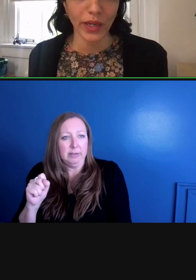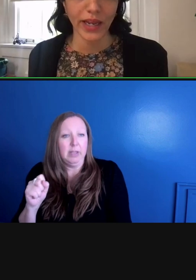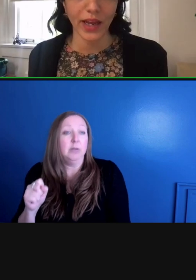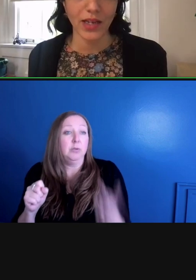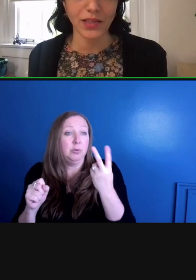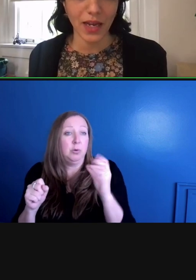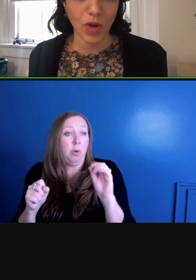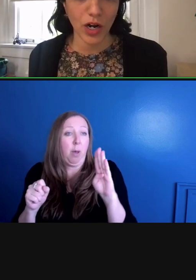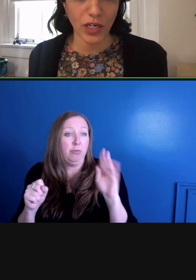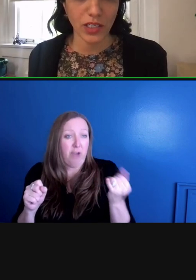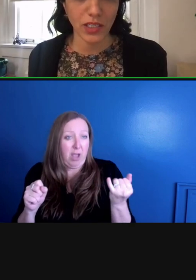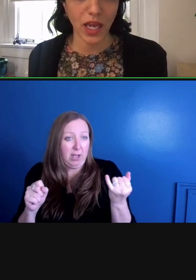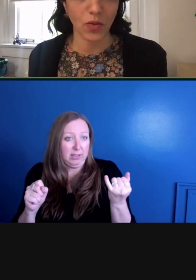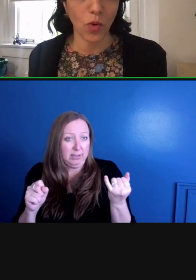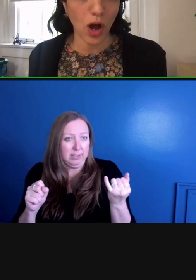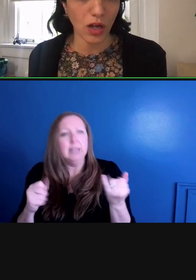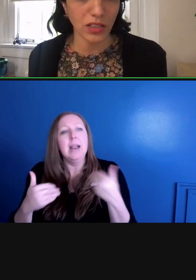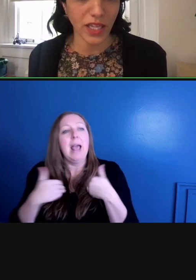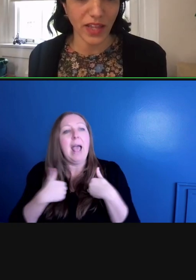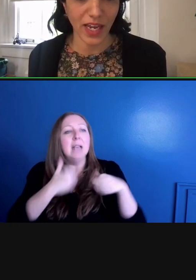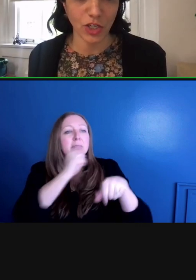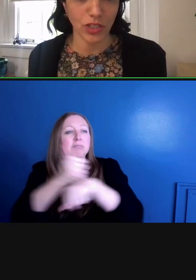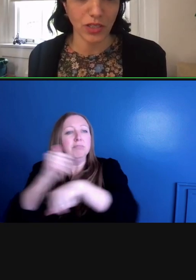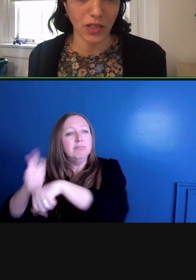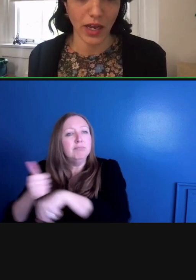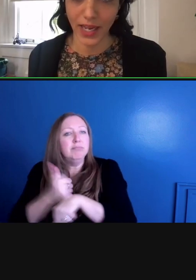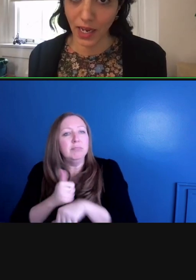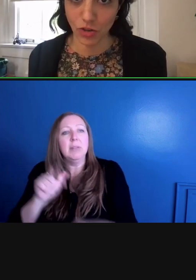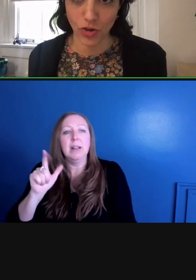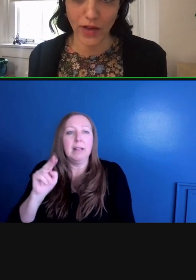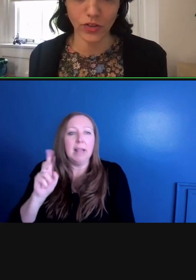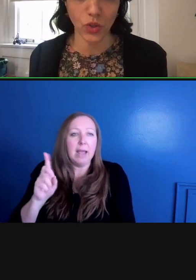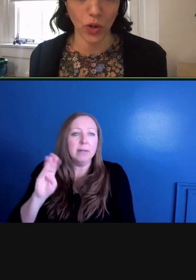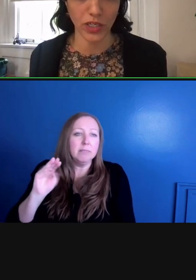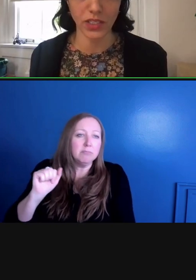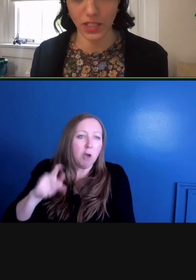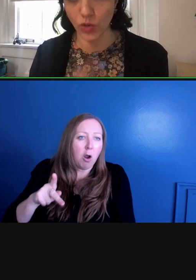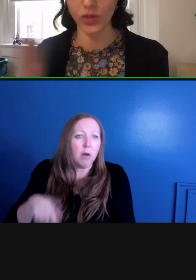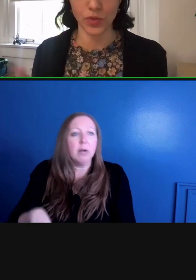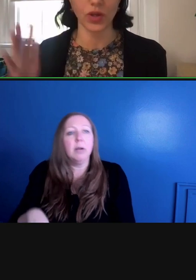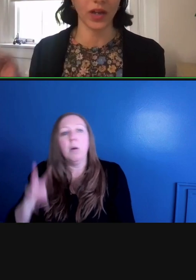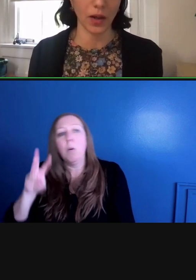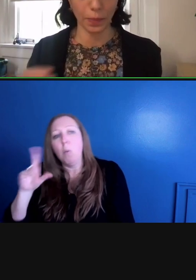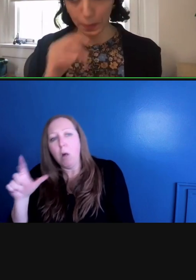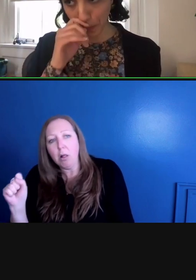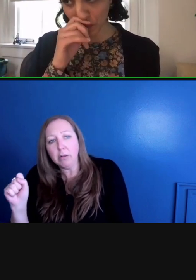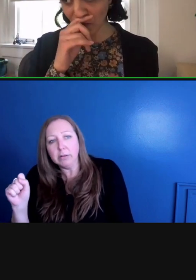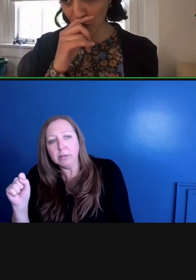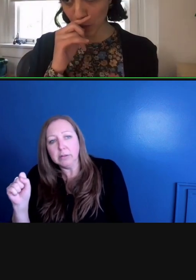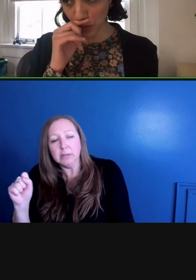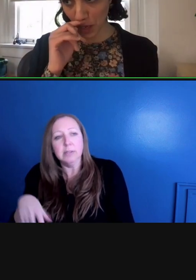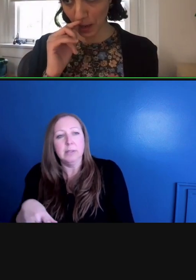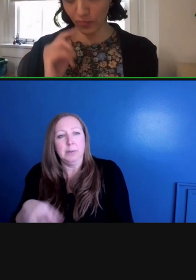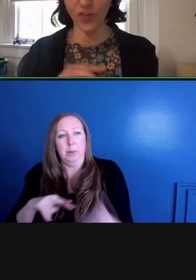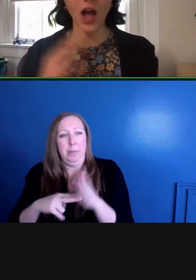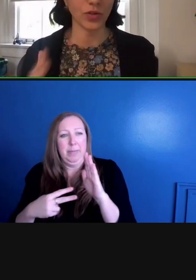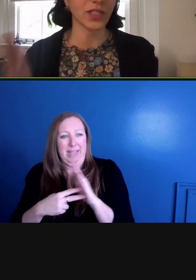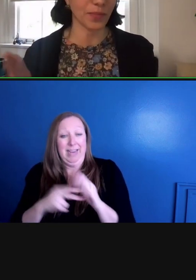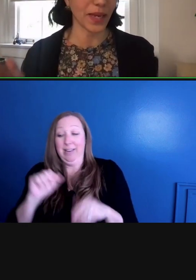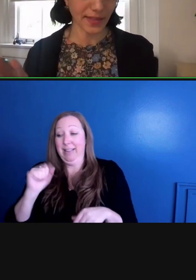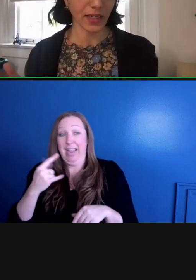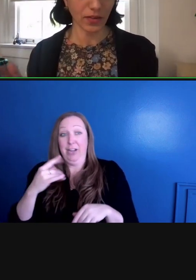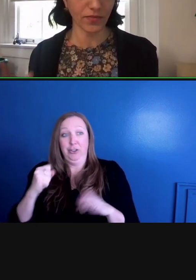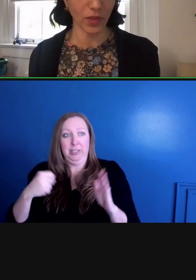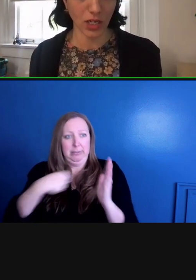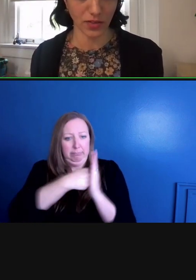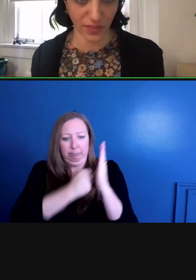blue. It has landmarks and walls that the agents can't travel towards, and so the videos follow